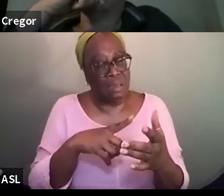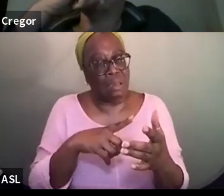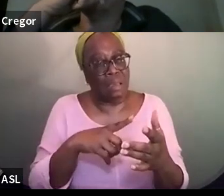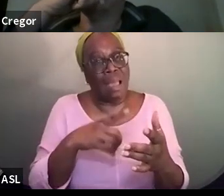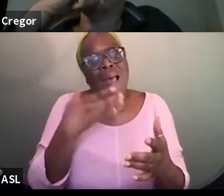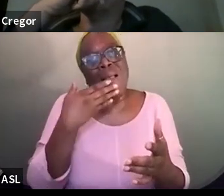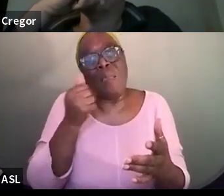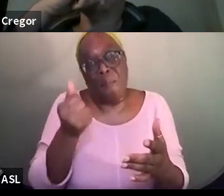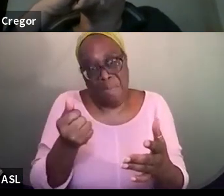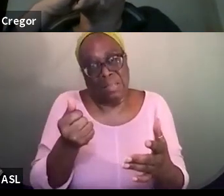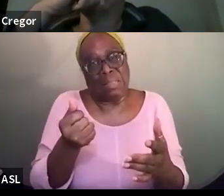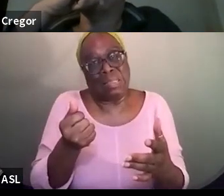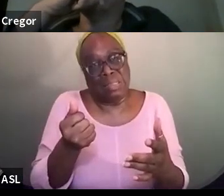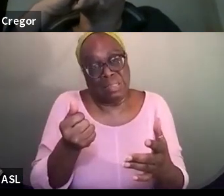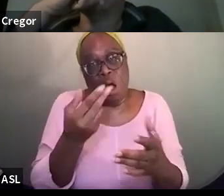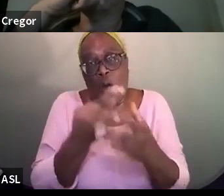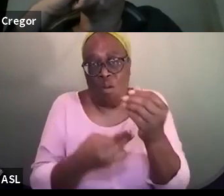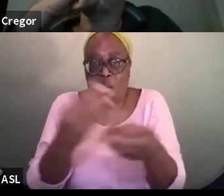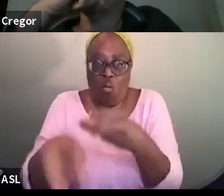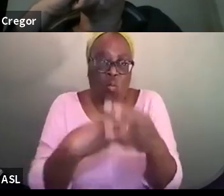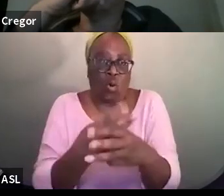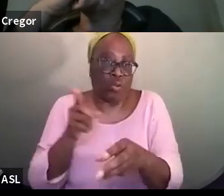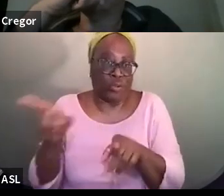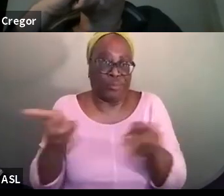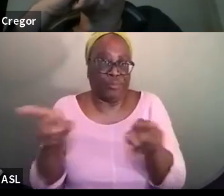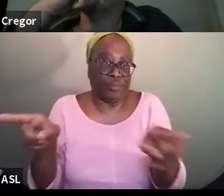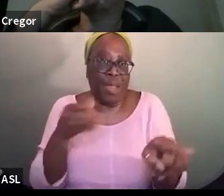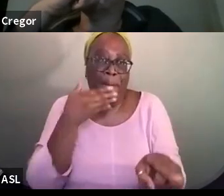the best possible of all worlds. Well,